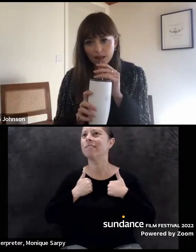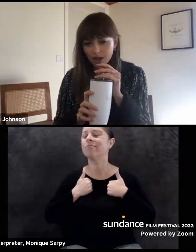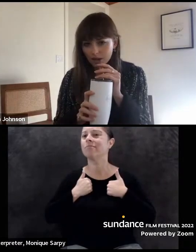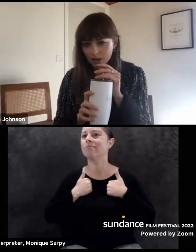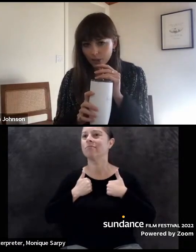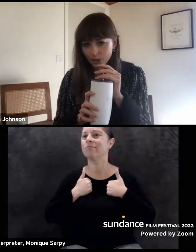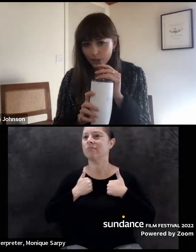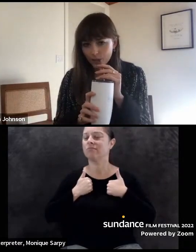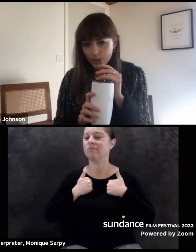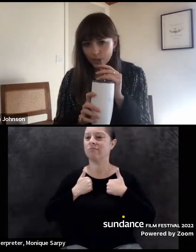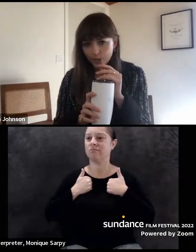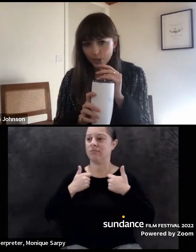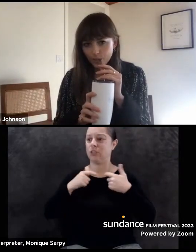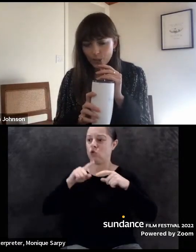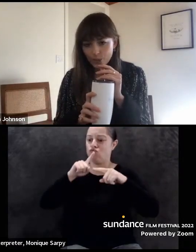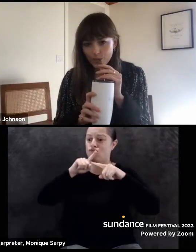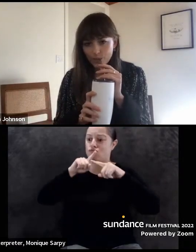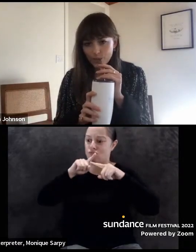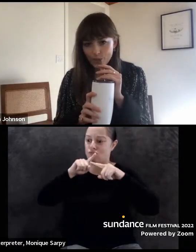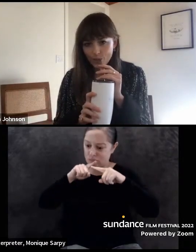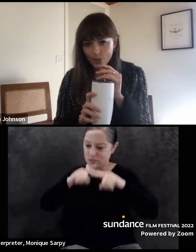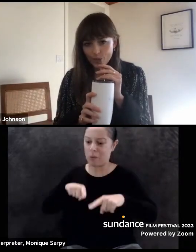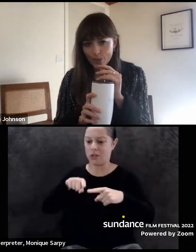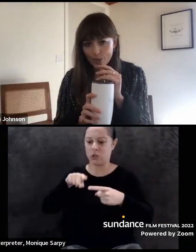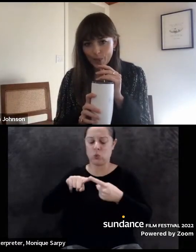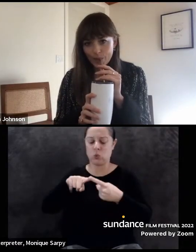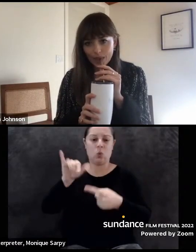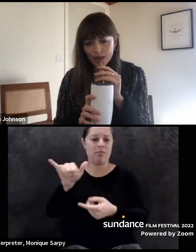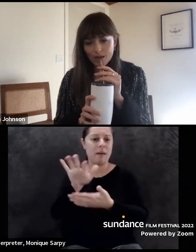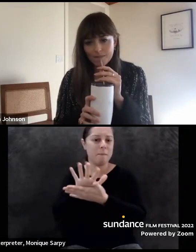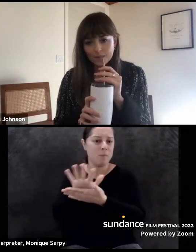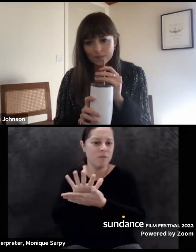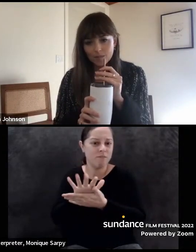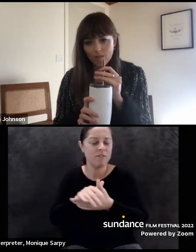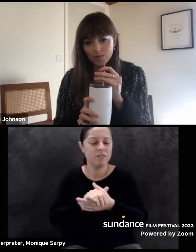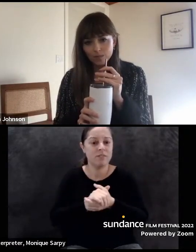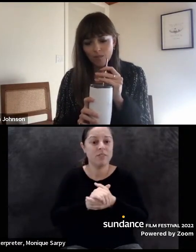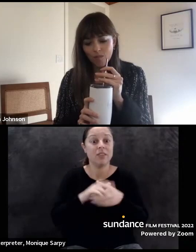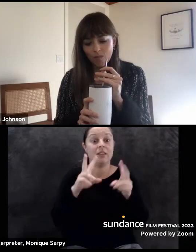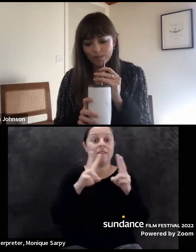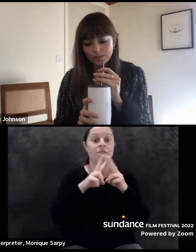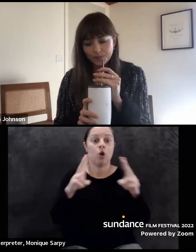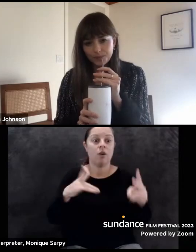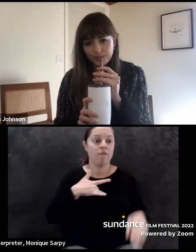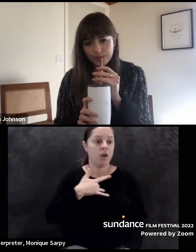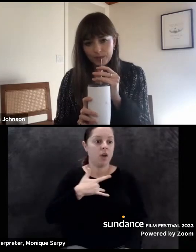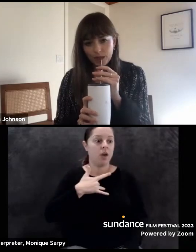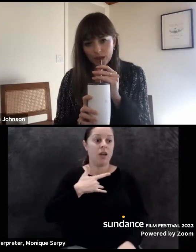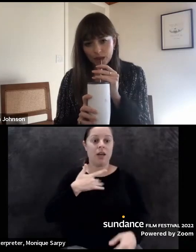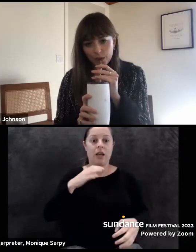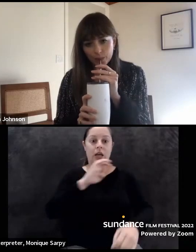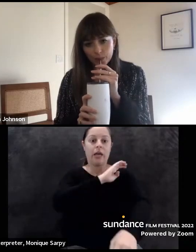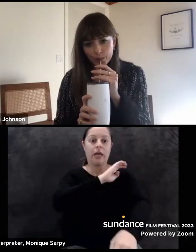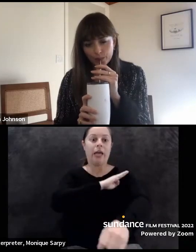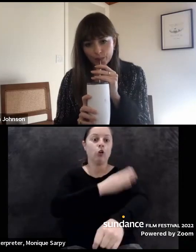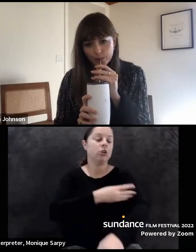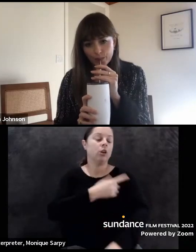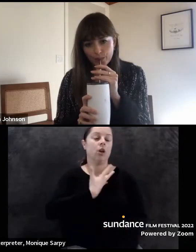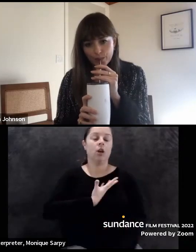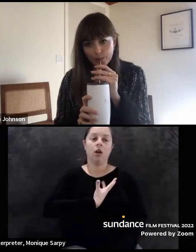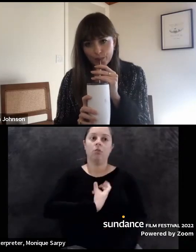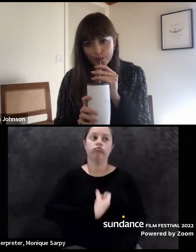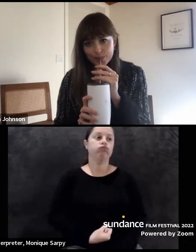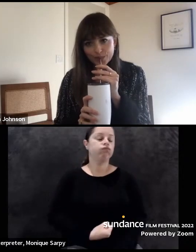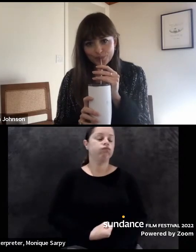of a response to that movie. So it was just very draining. I remember being just almost forgetting who